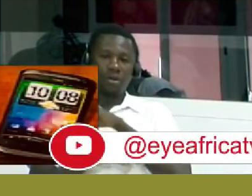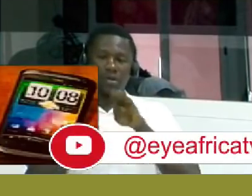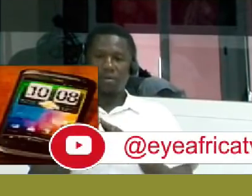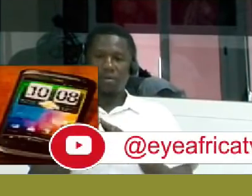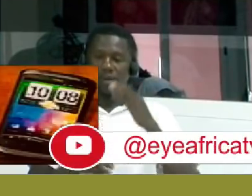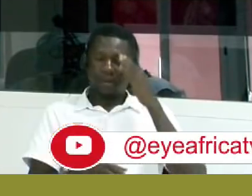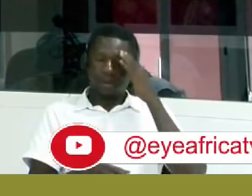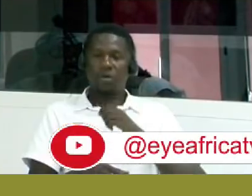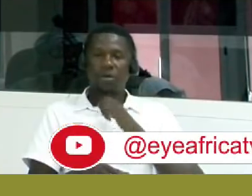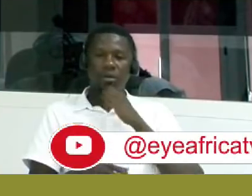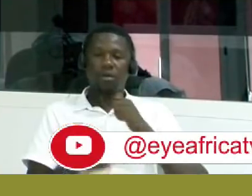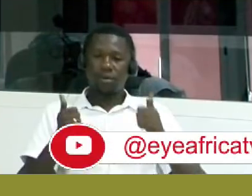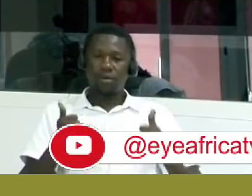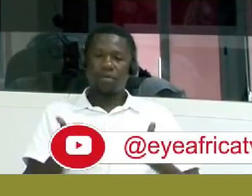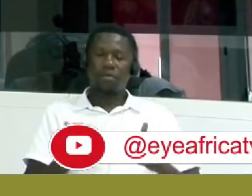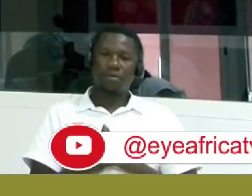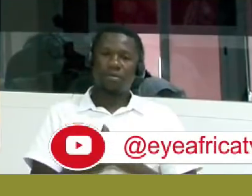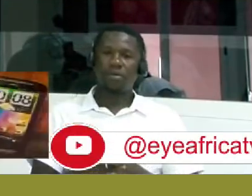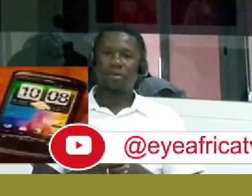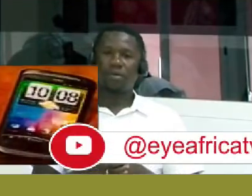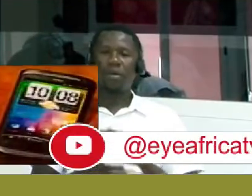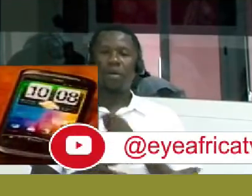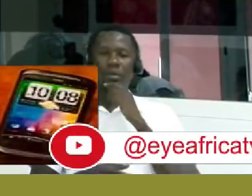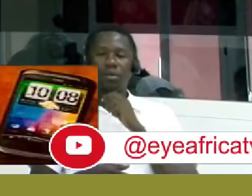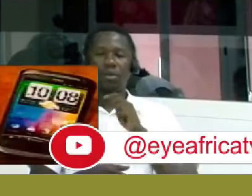Chairman. Mr. King,